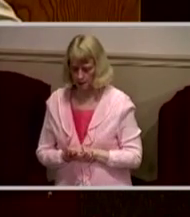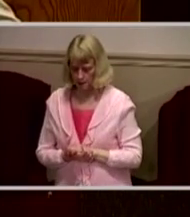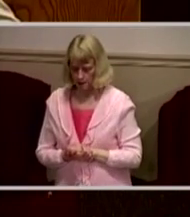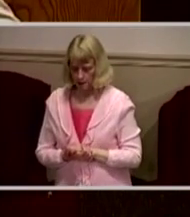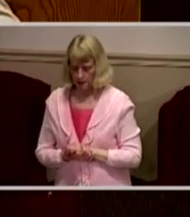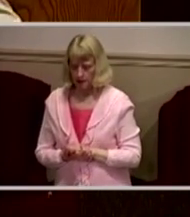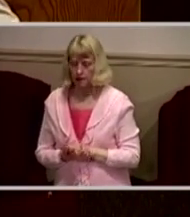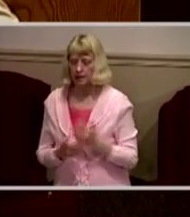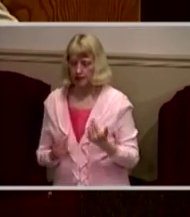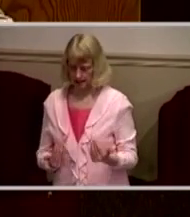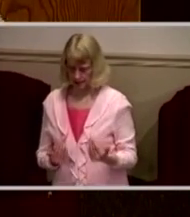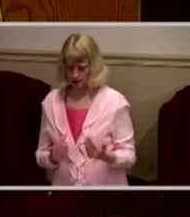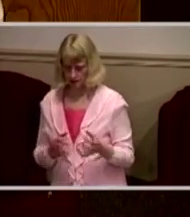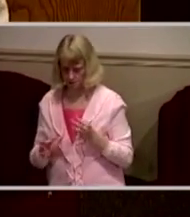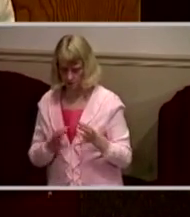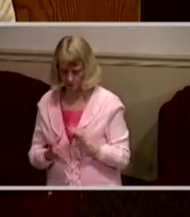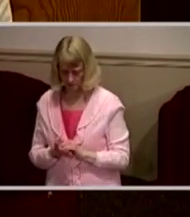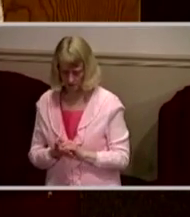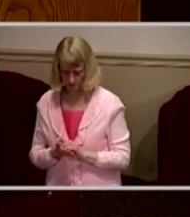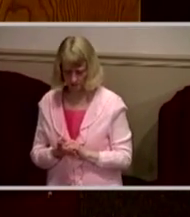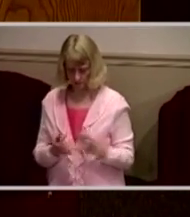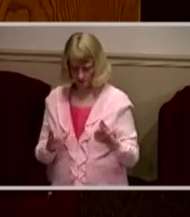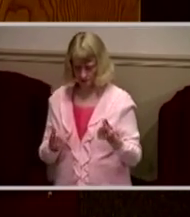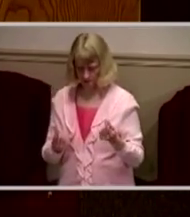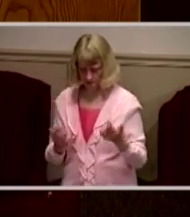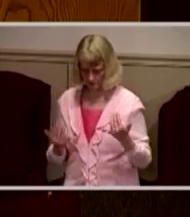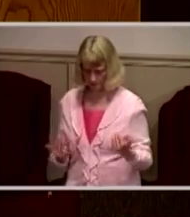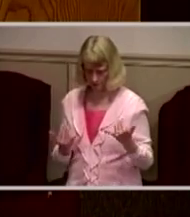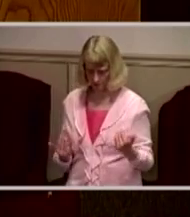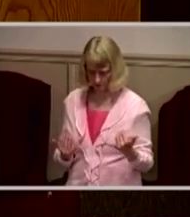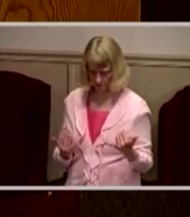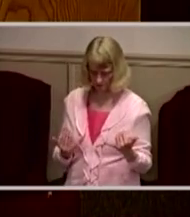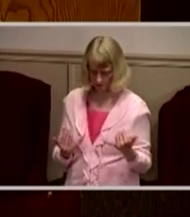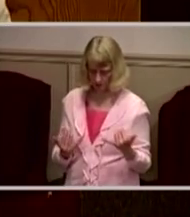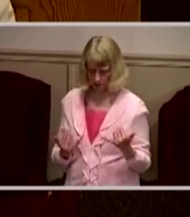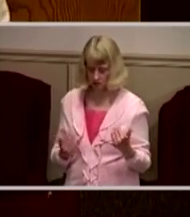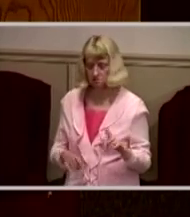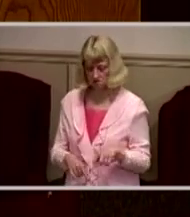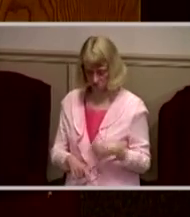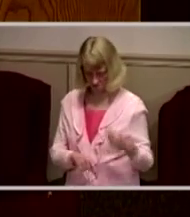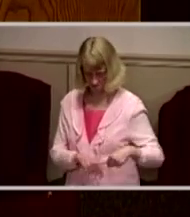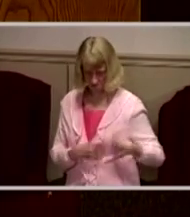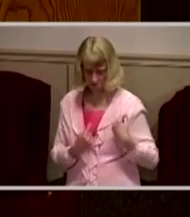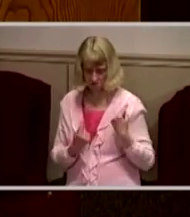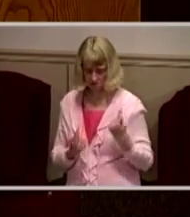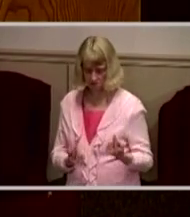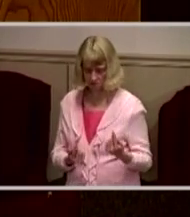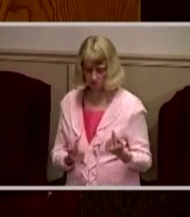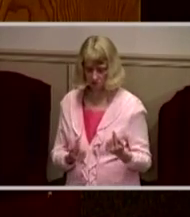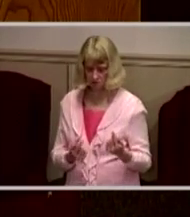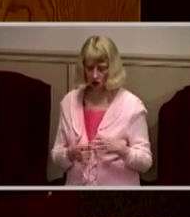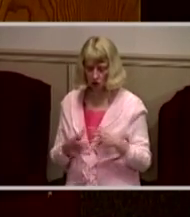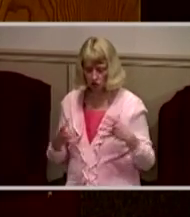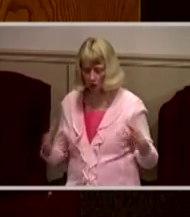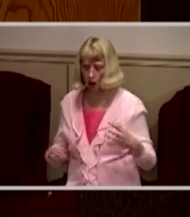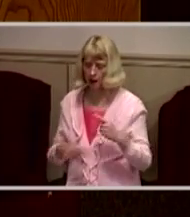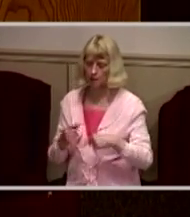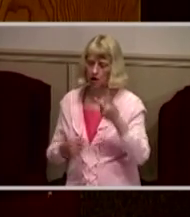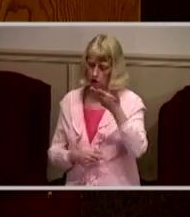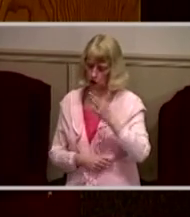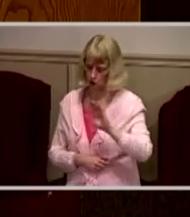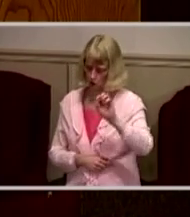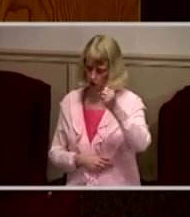Well, having said that, what I want us to do today, and you know we've come a long way, we've discussed a lot about God's